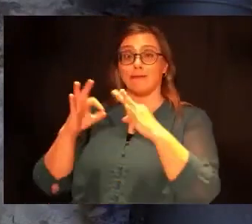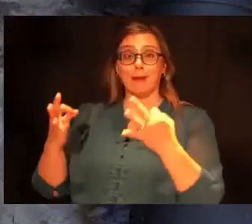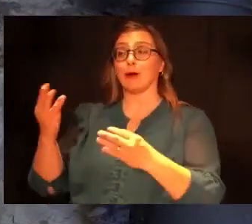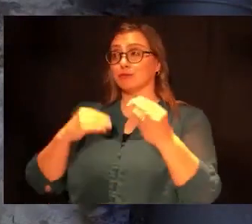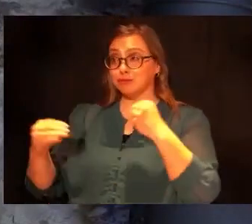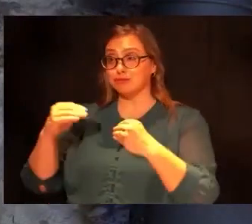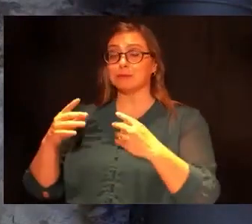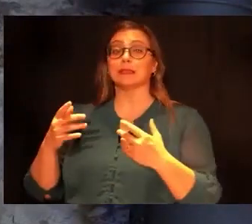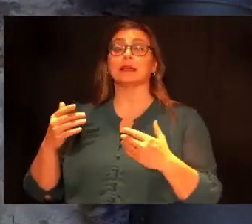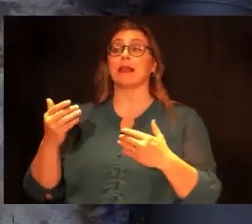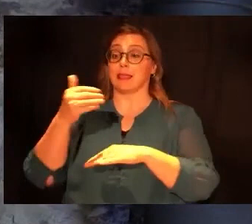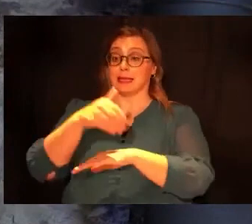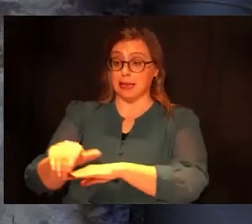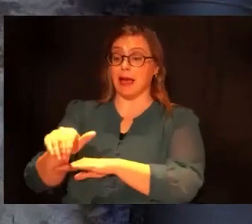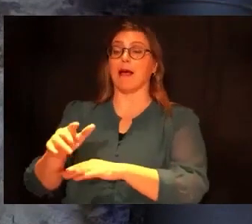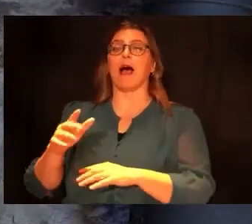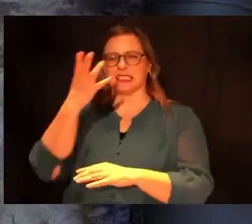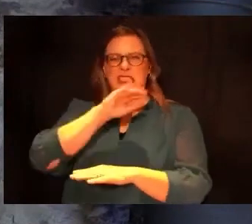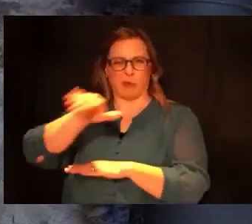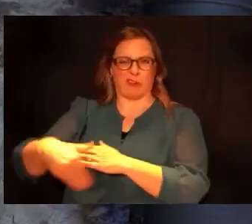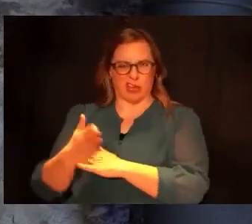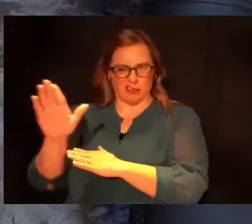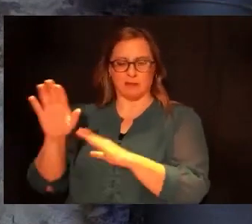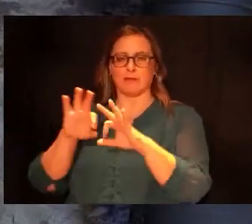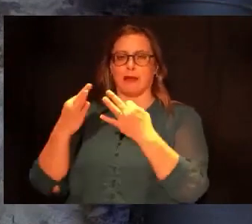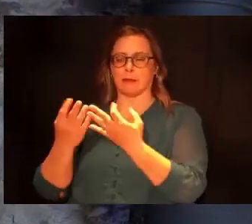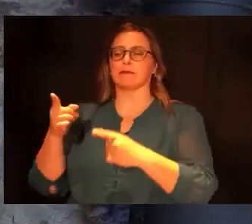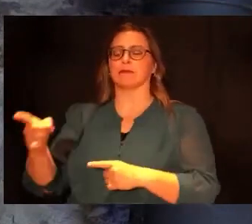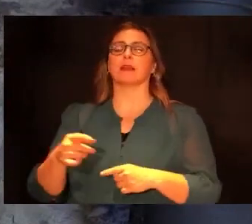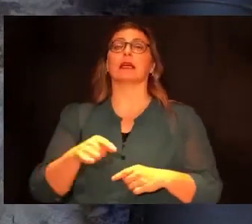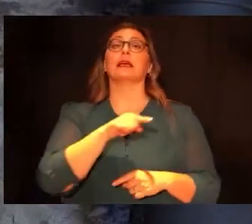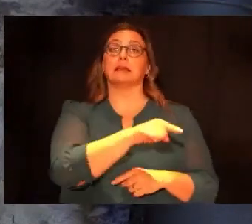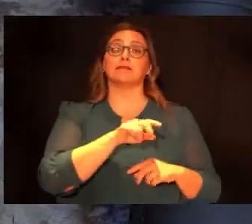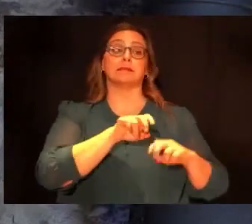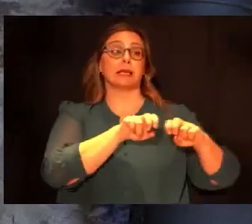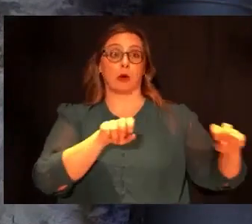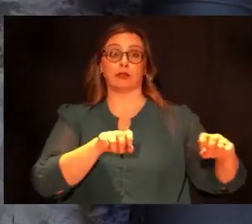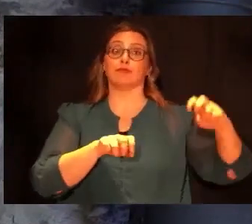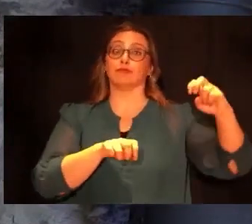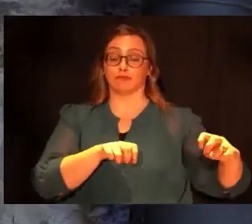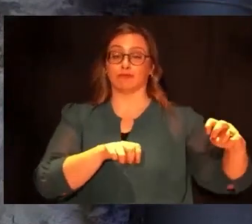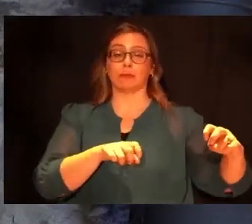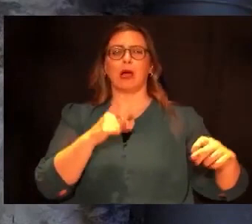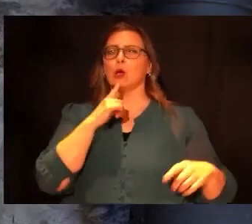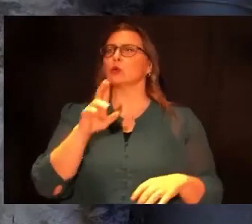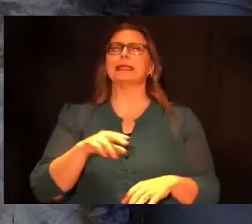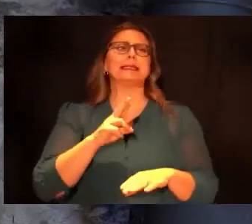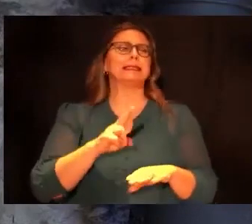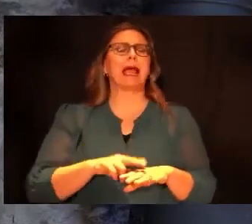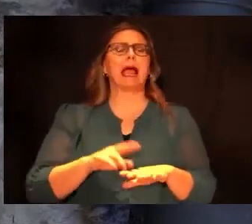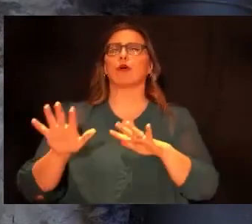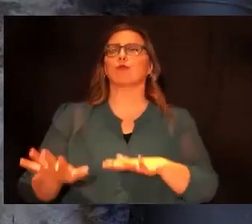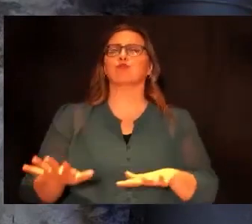end of the night, I was staying with this family. He was sitting on the couch. It was very natural. We